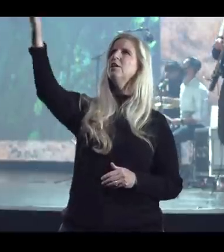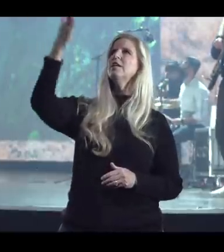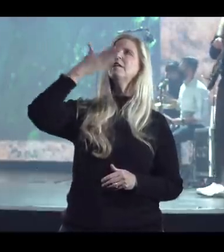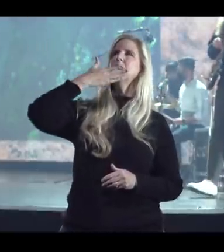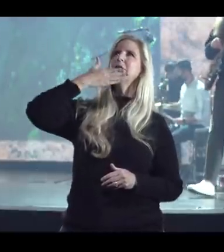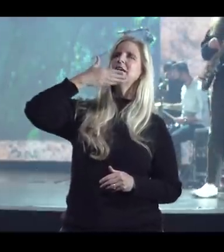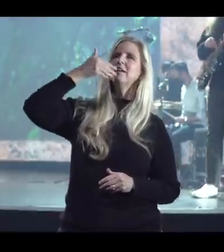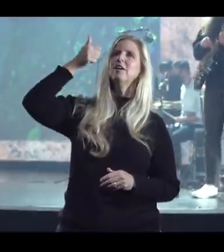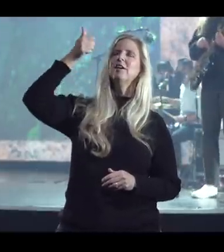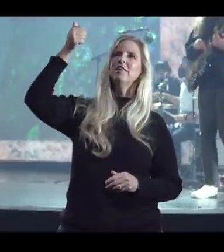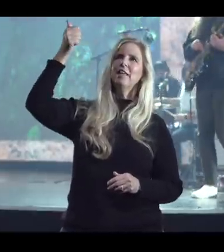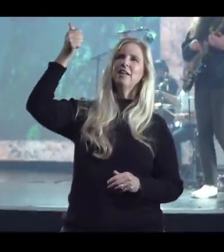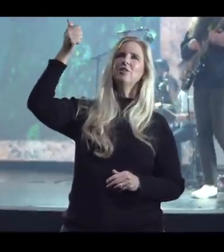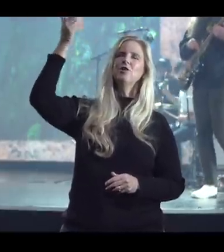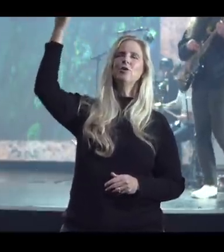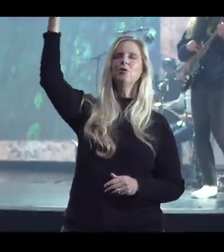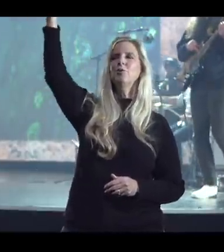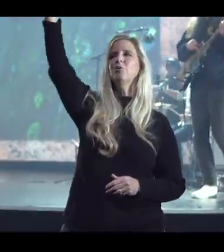Nothing is better.